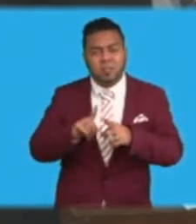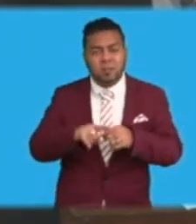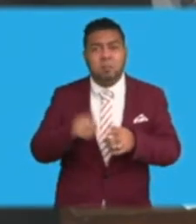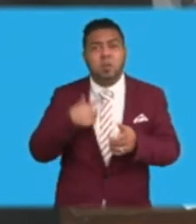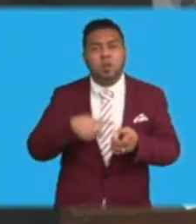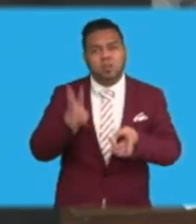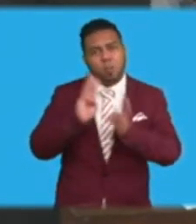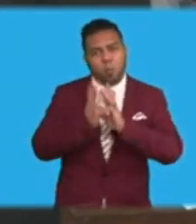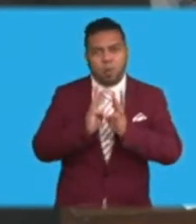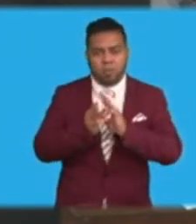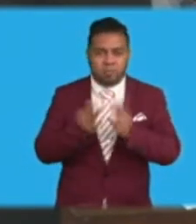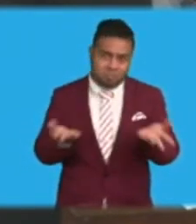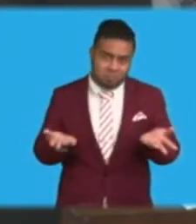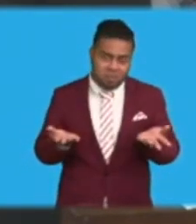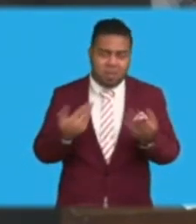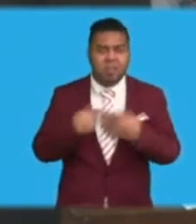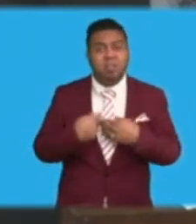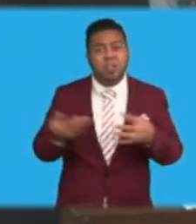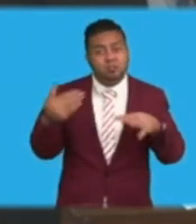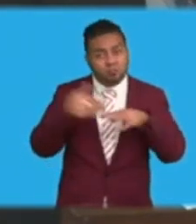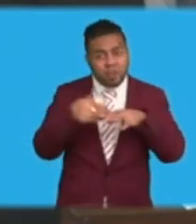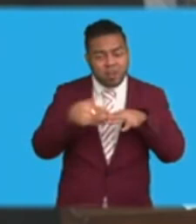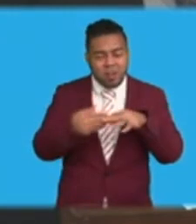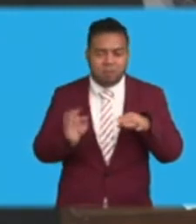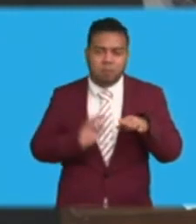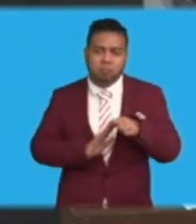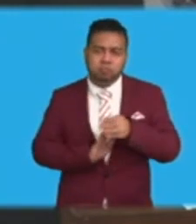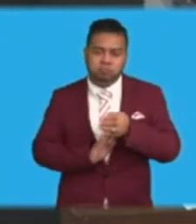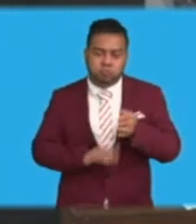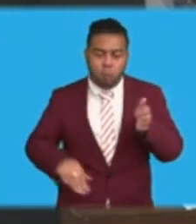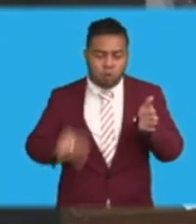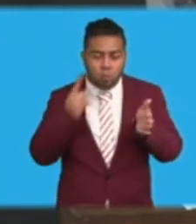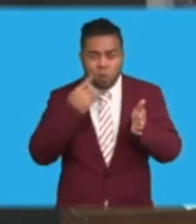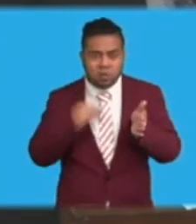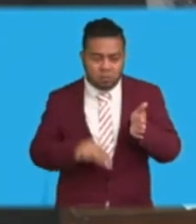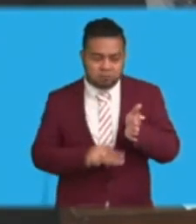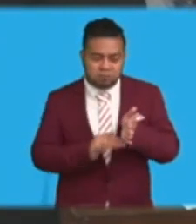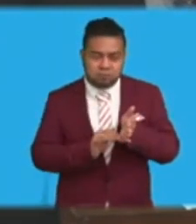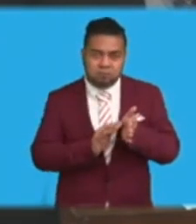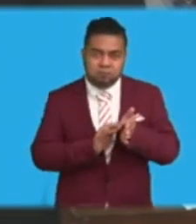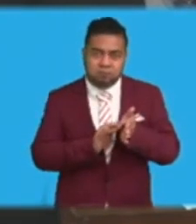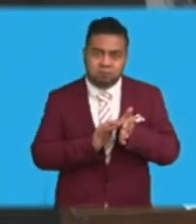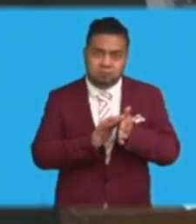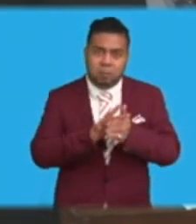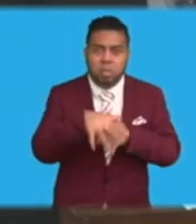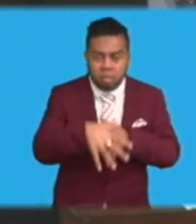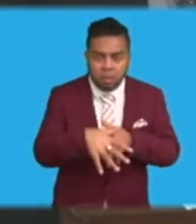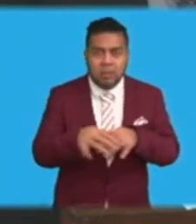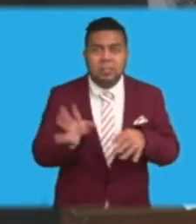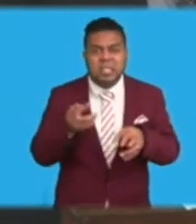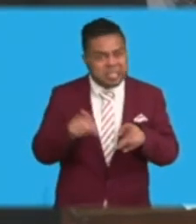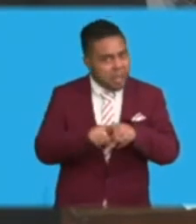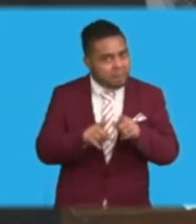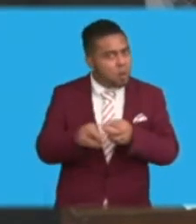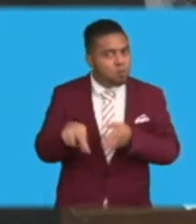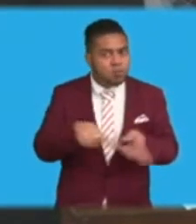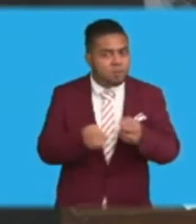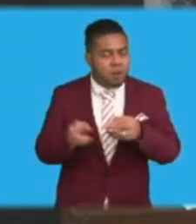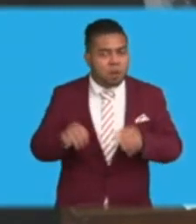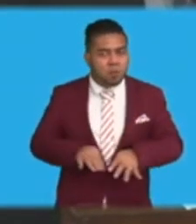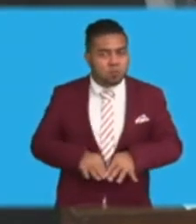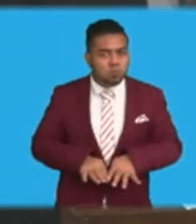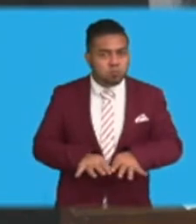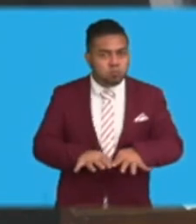conditions. The drainage canals then overtop the natural or artificial banks and water enter the